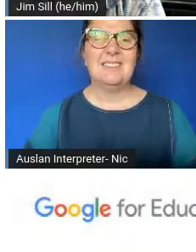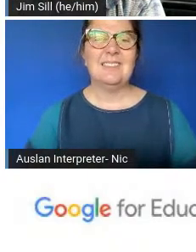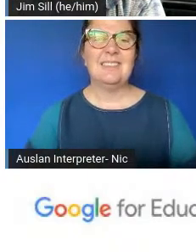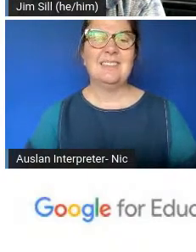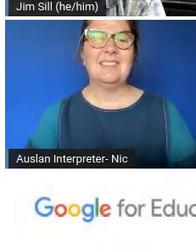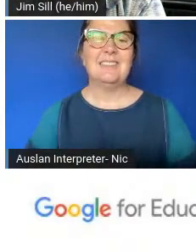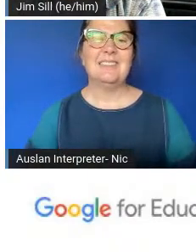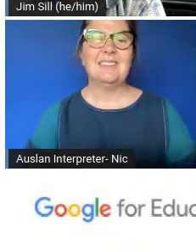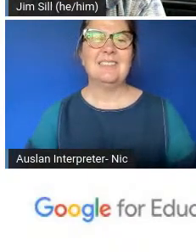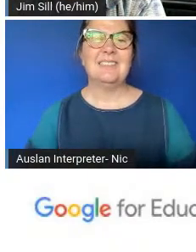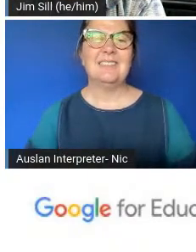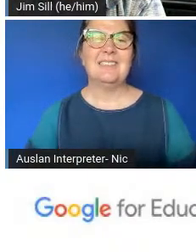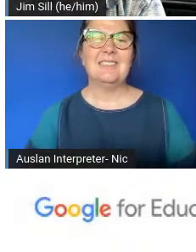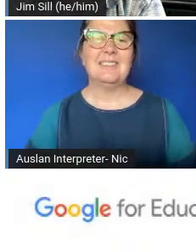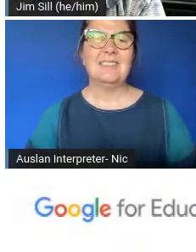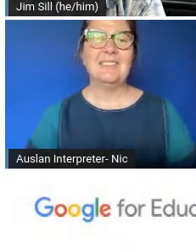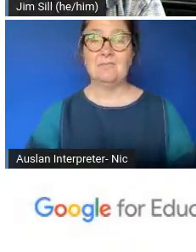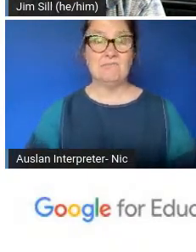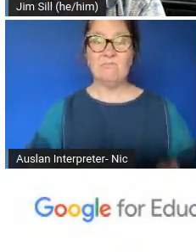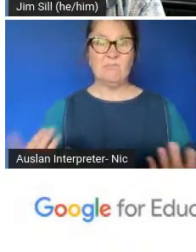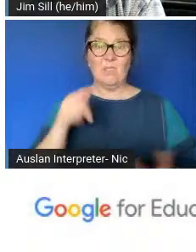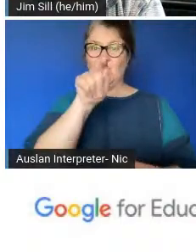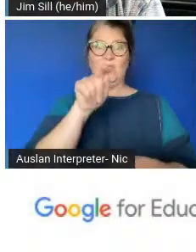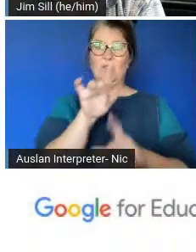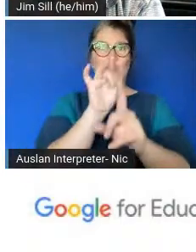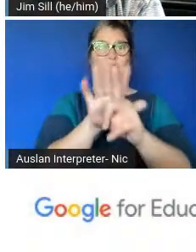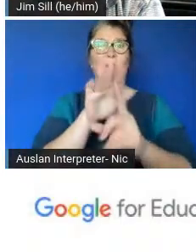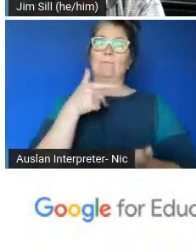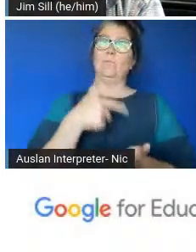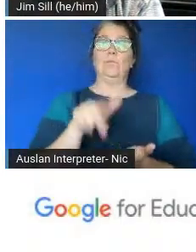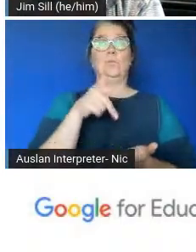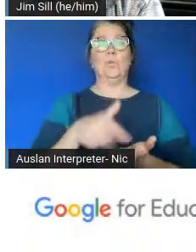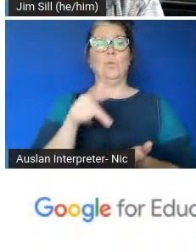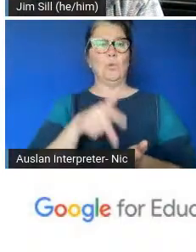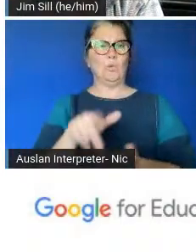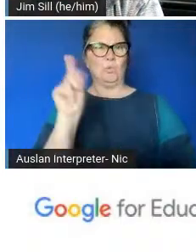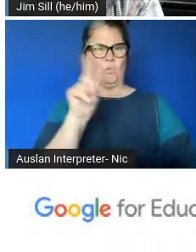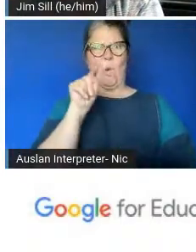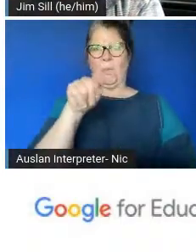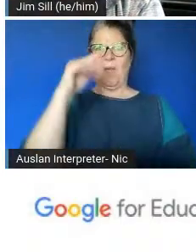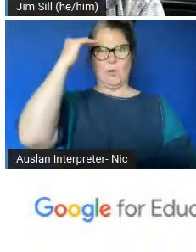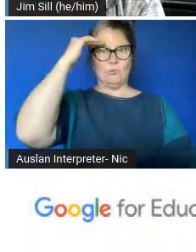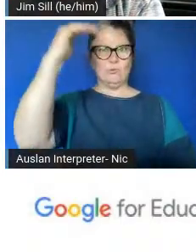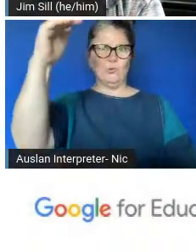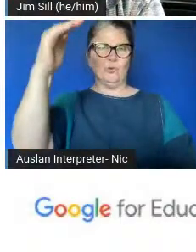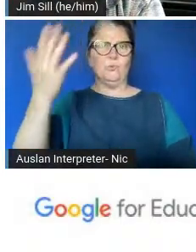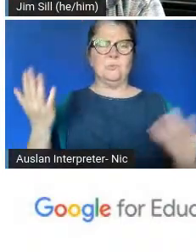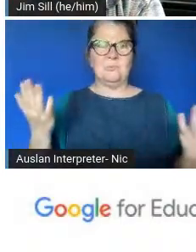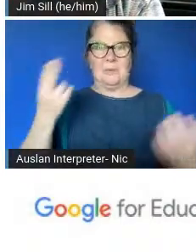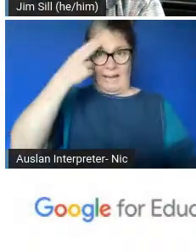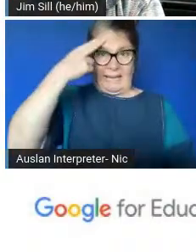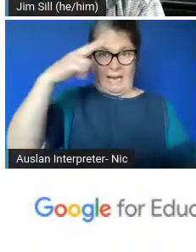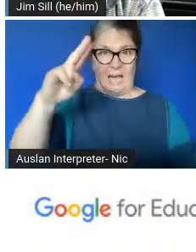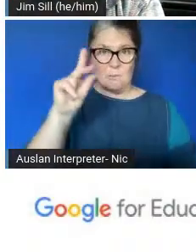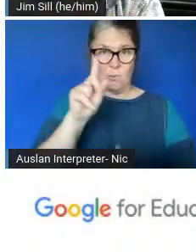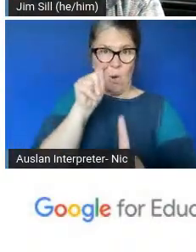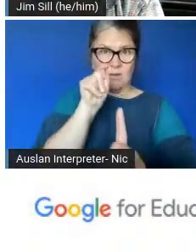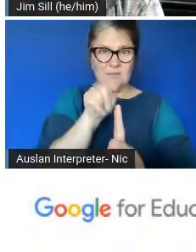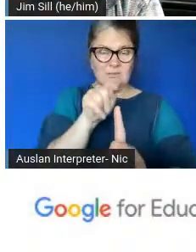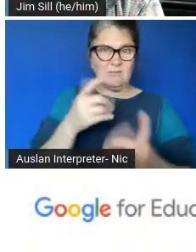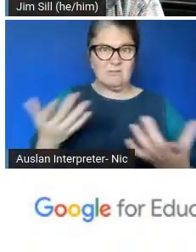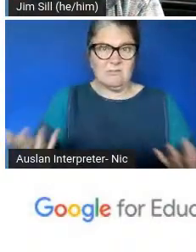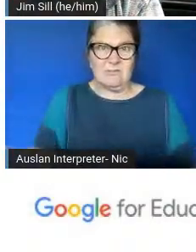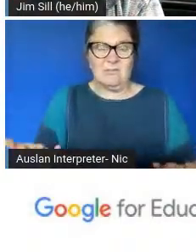doing. Just to walk around, what is this room? What do we call this room? And even better, if you just